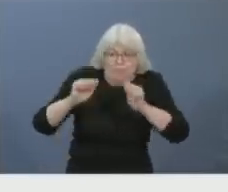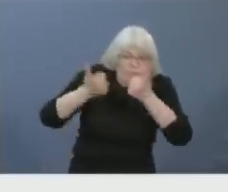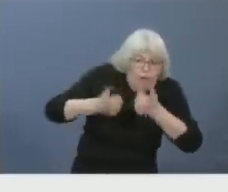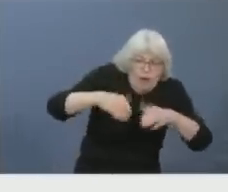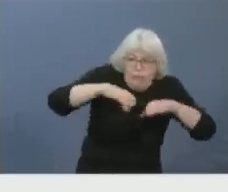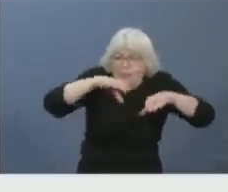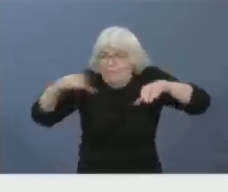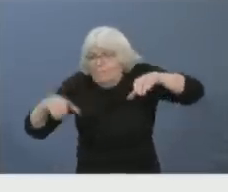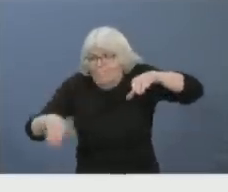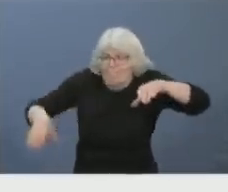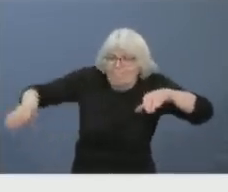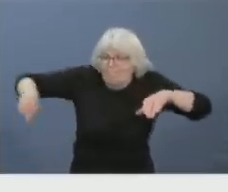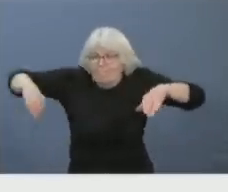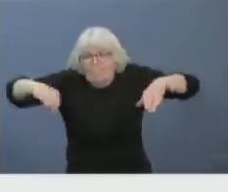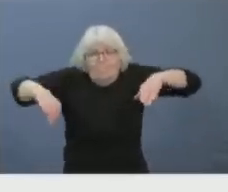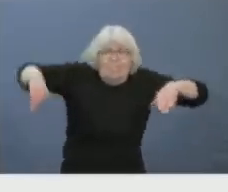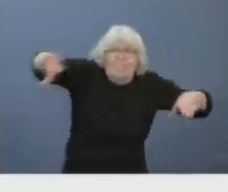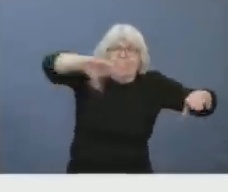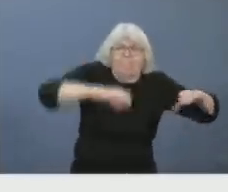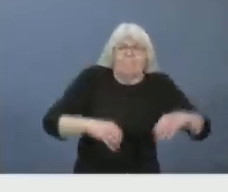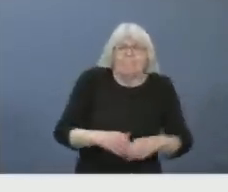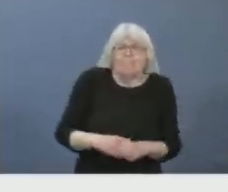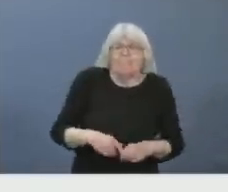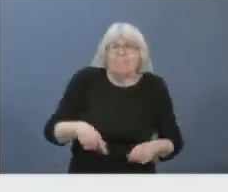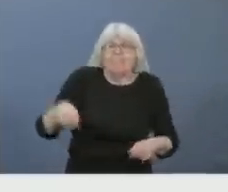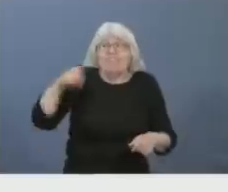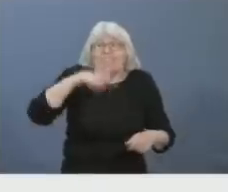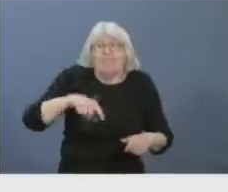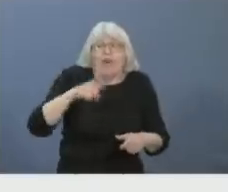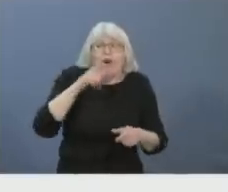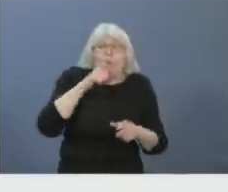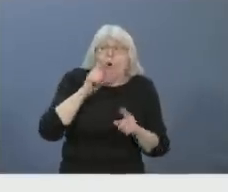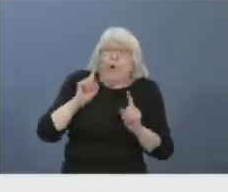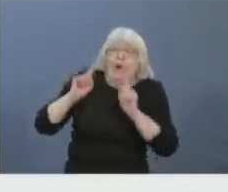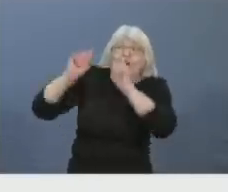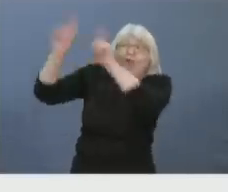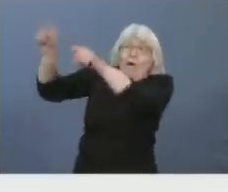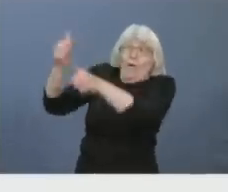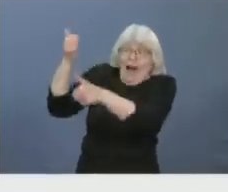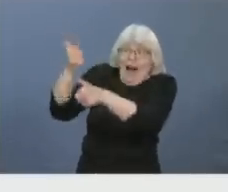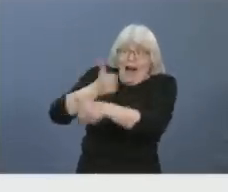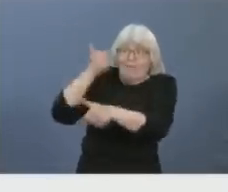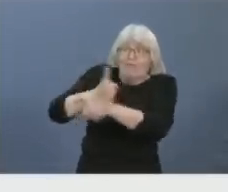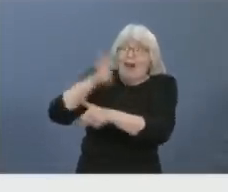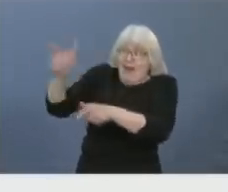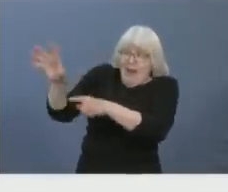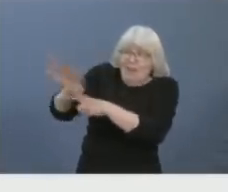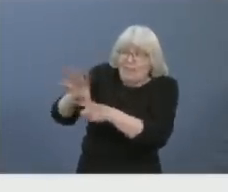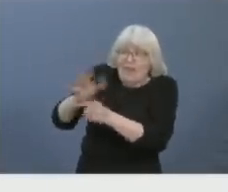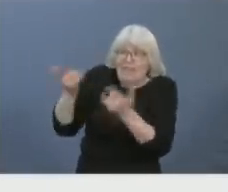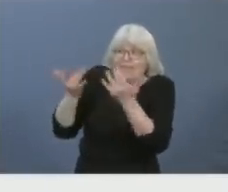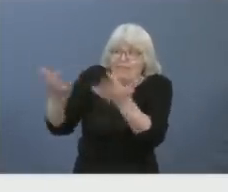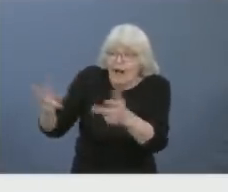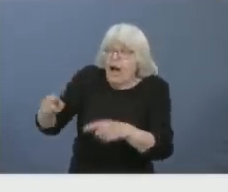was deployed to Northwest Territories starts to return home today, and they will be immediately deployed out to these fires as